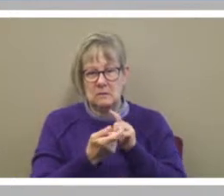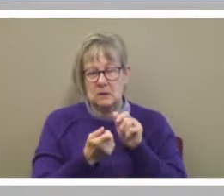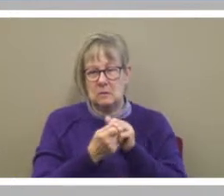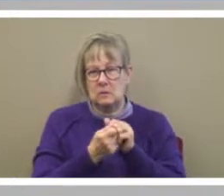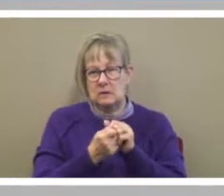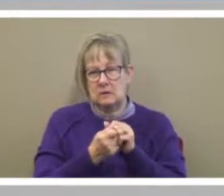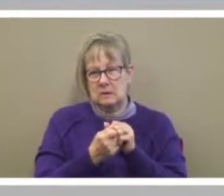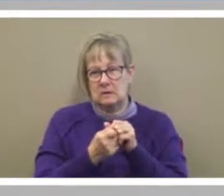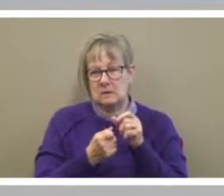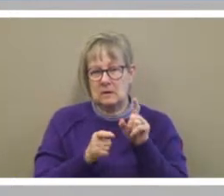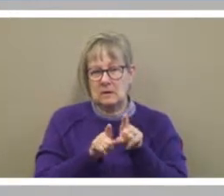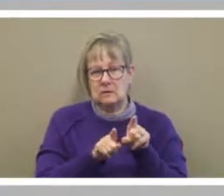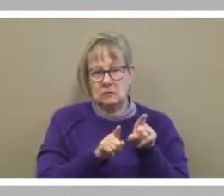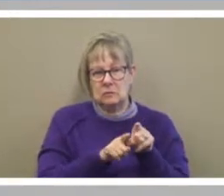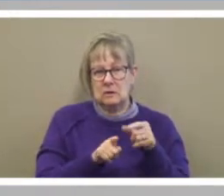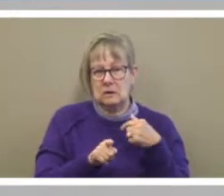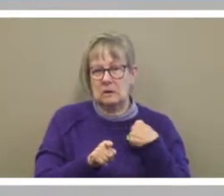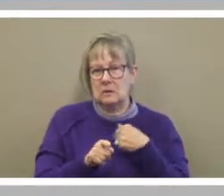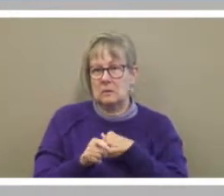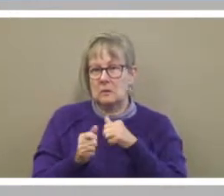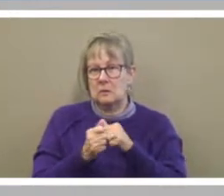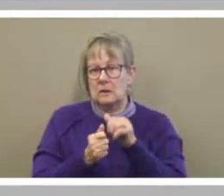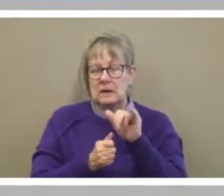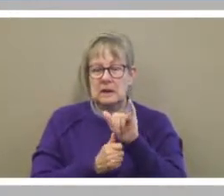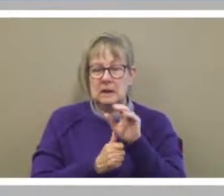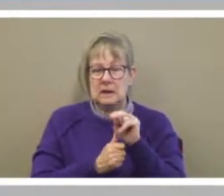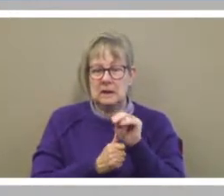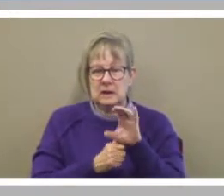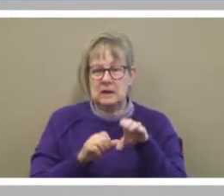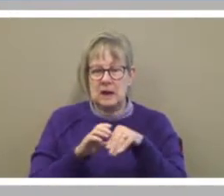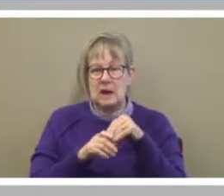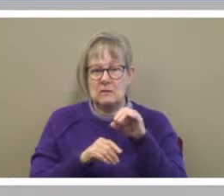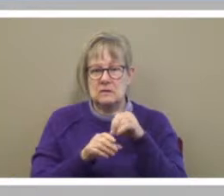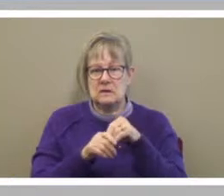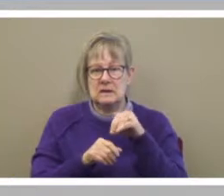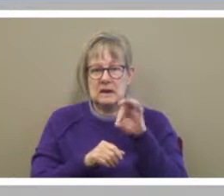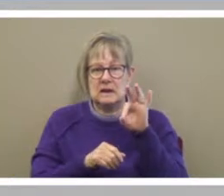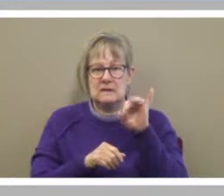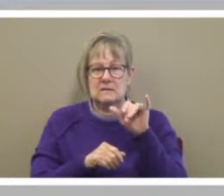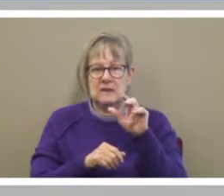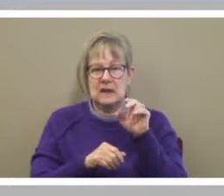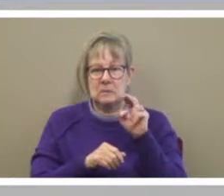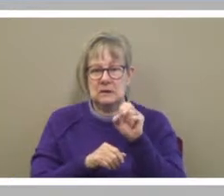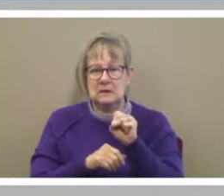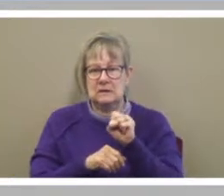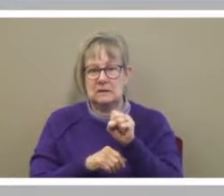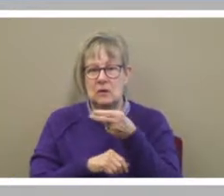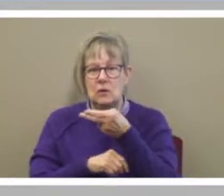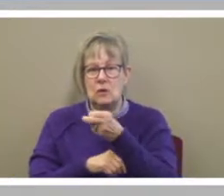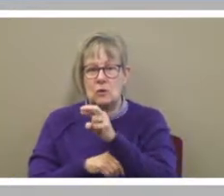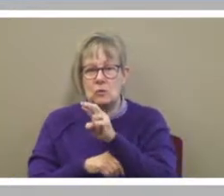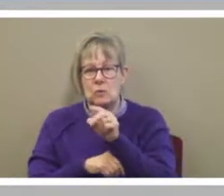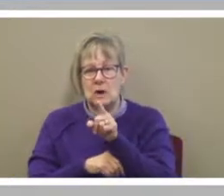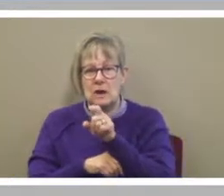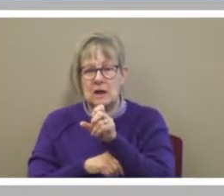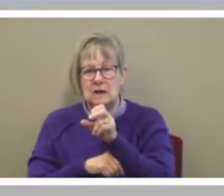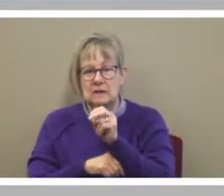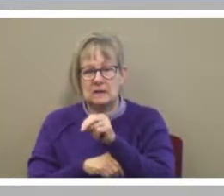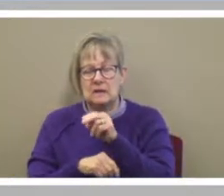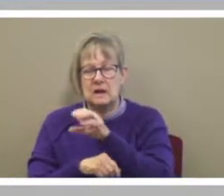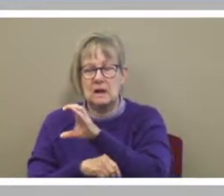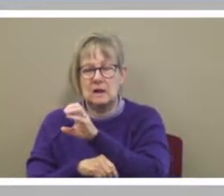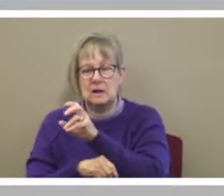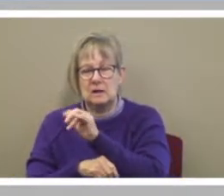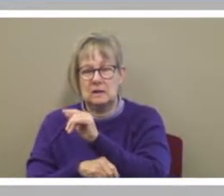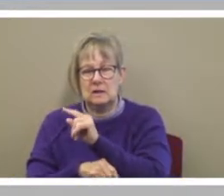well. We connected with Ayuda Inc. That's out in Fabens, Horizon, Clint as well, so that we can